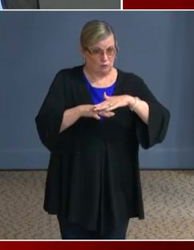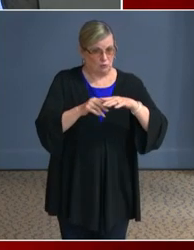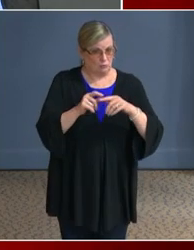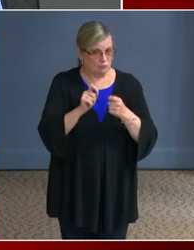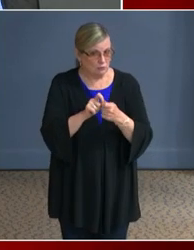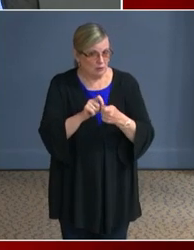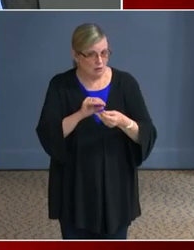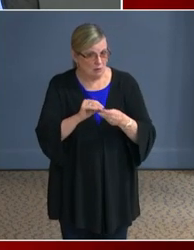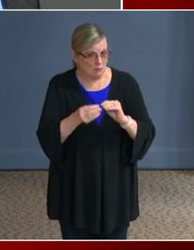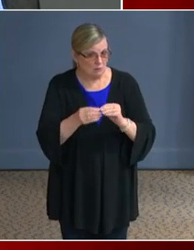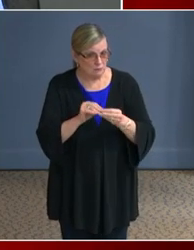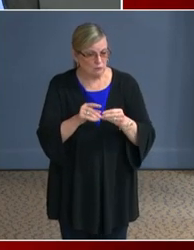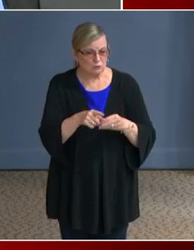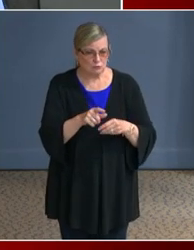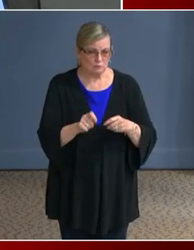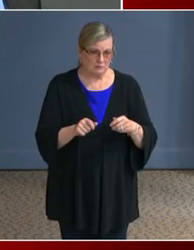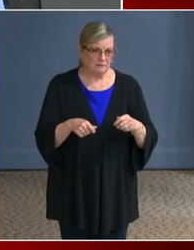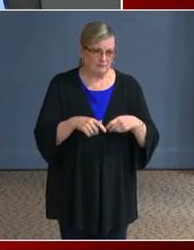will be lifted.